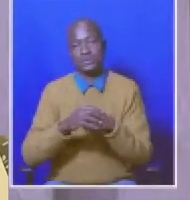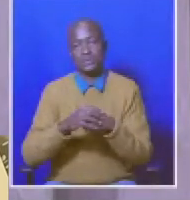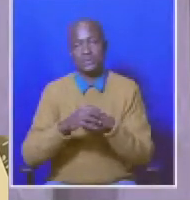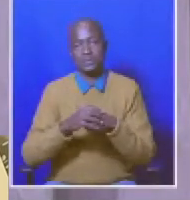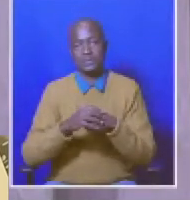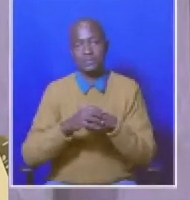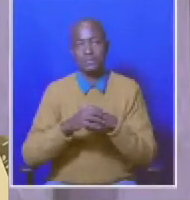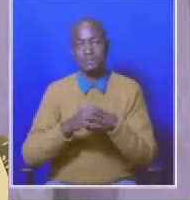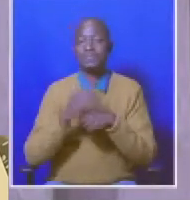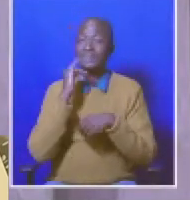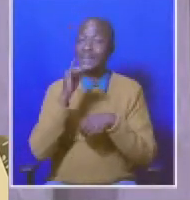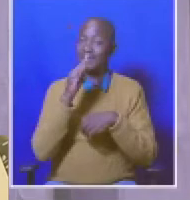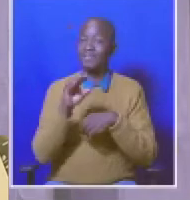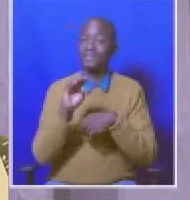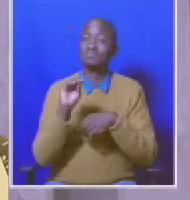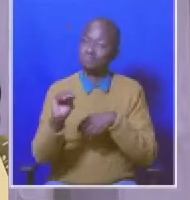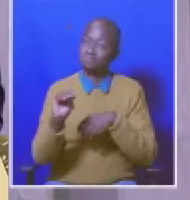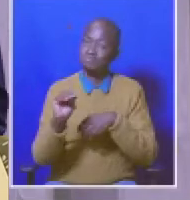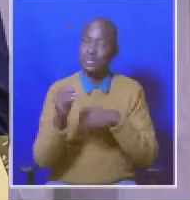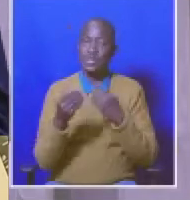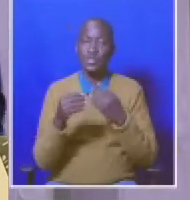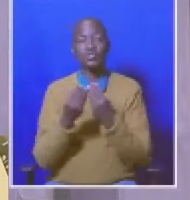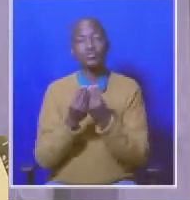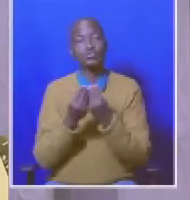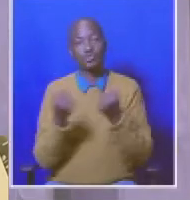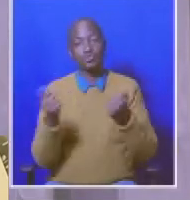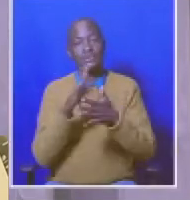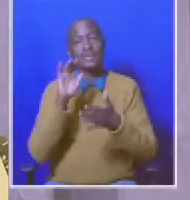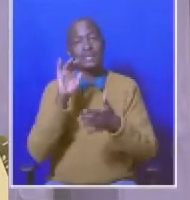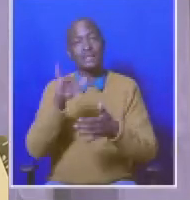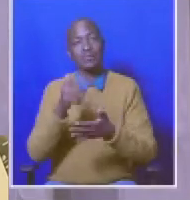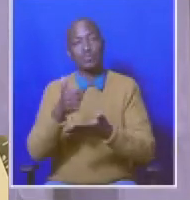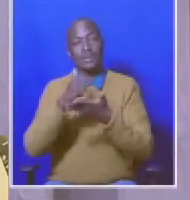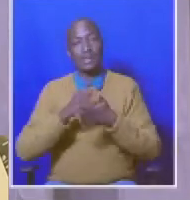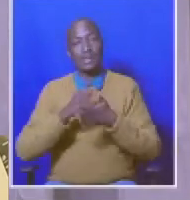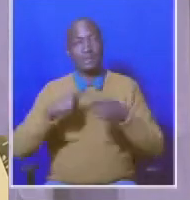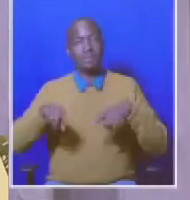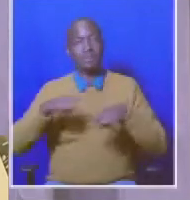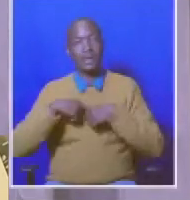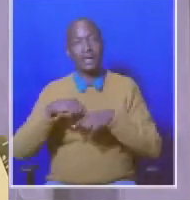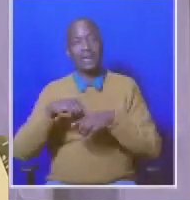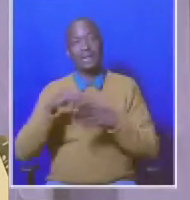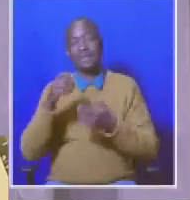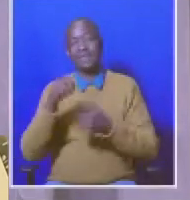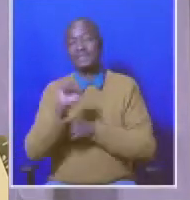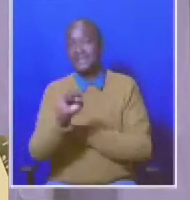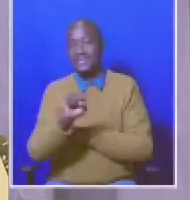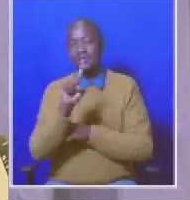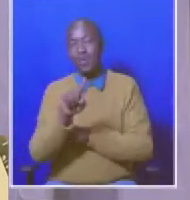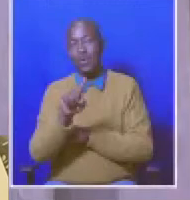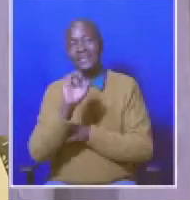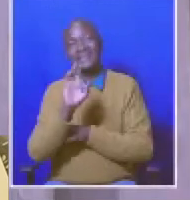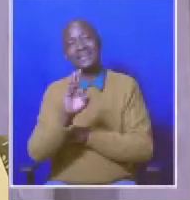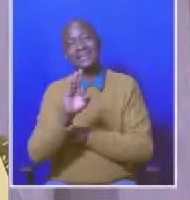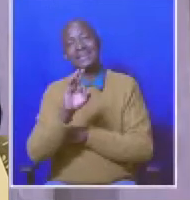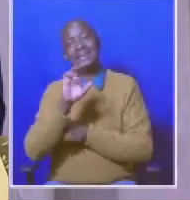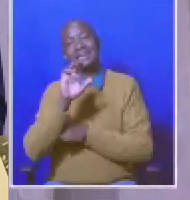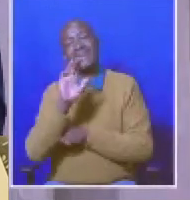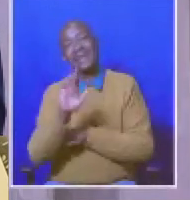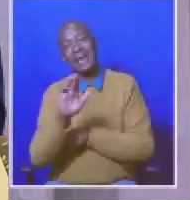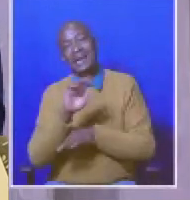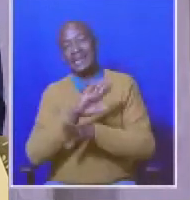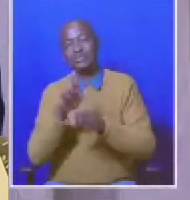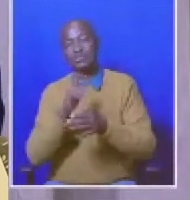And if there are solutions that will help us, if Section 139 is not assisting, we'll look